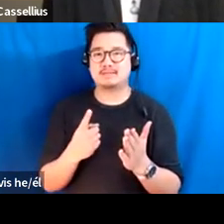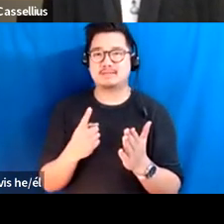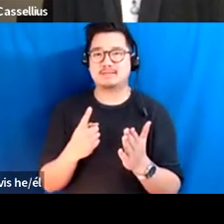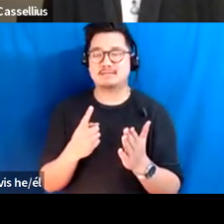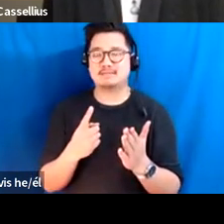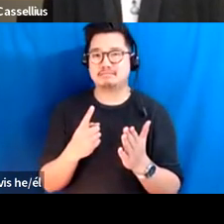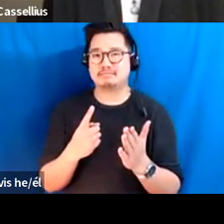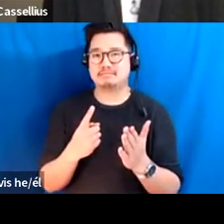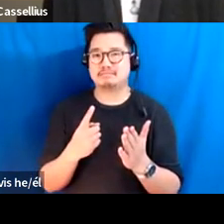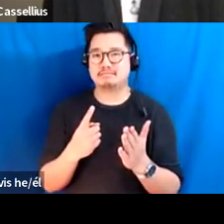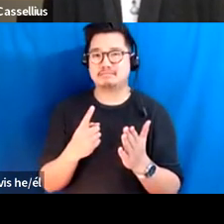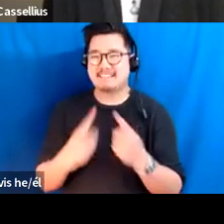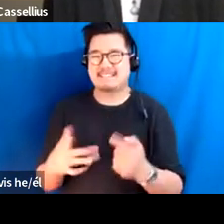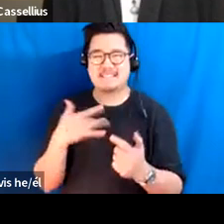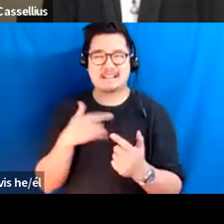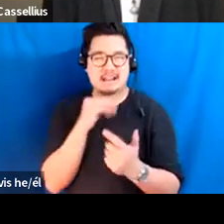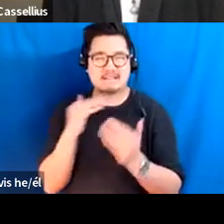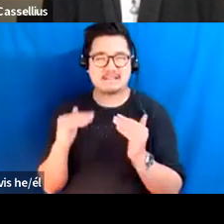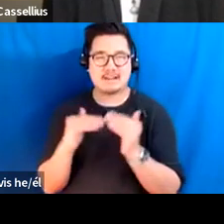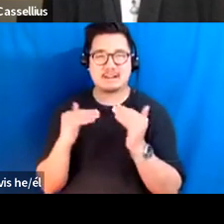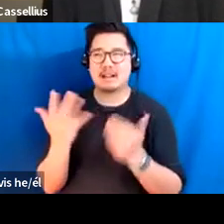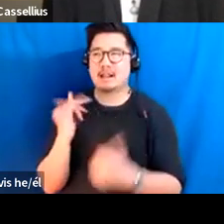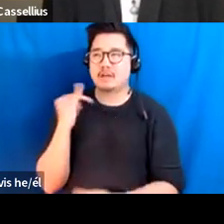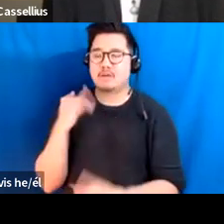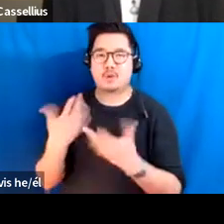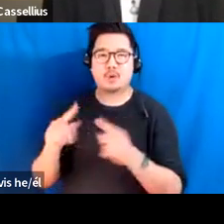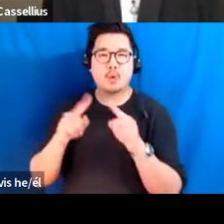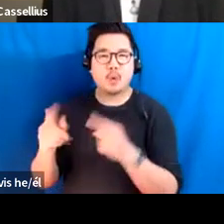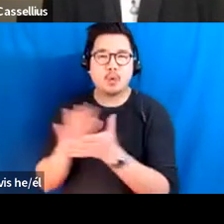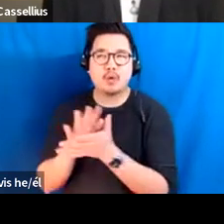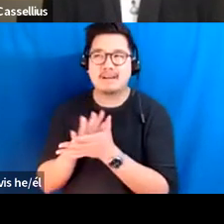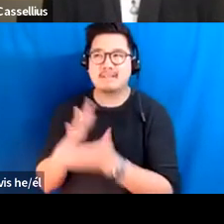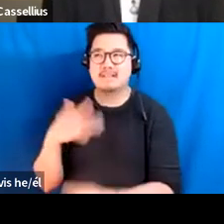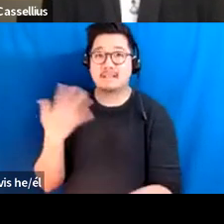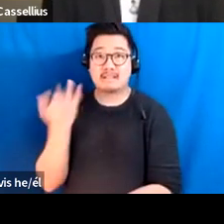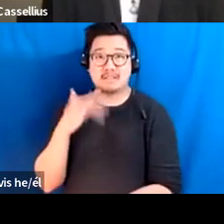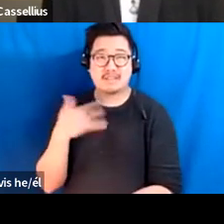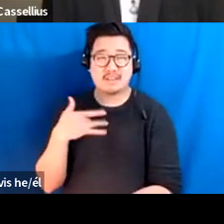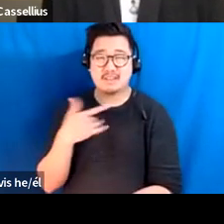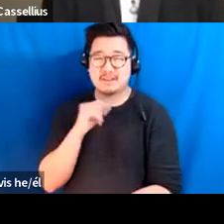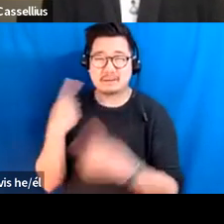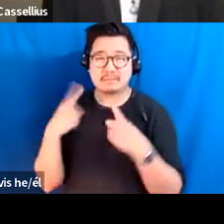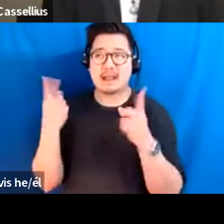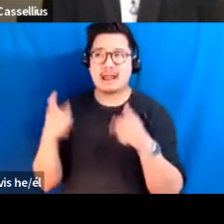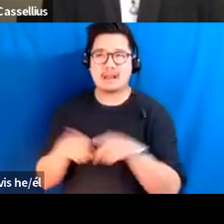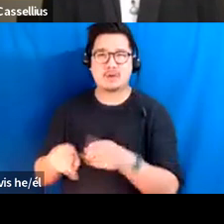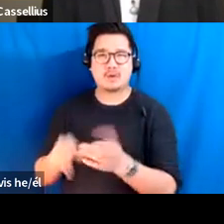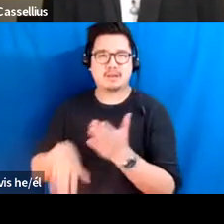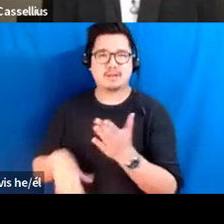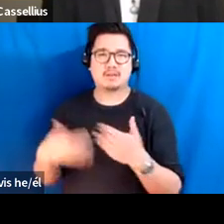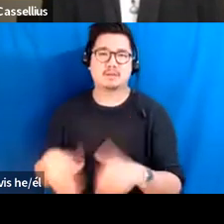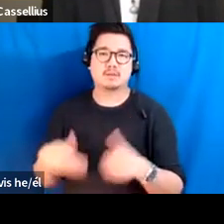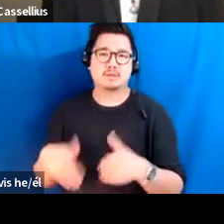it it feels unfair as if you don't want to be in school as if you don't think you can actually make it and as a student that did have bad